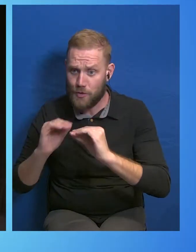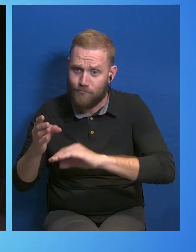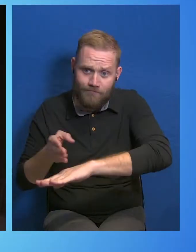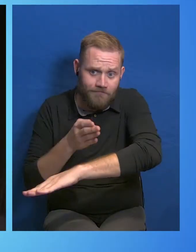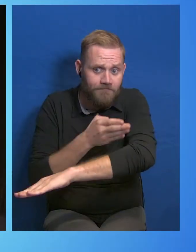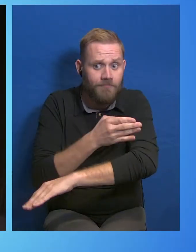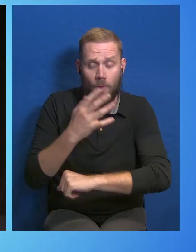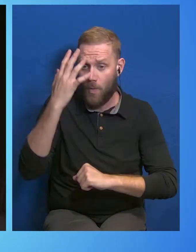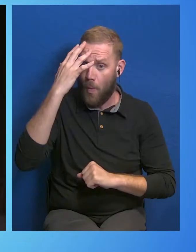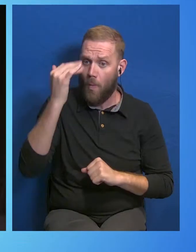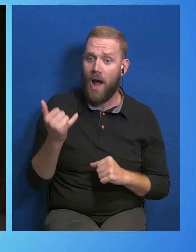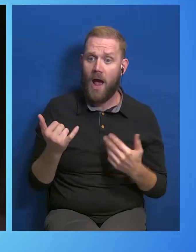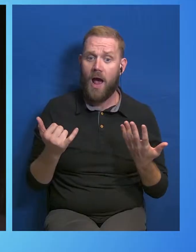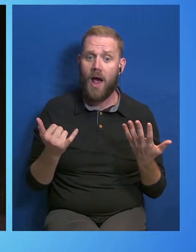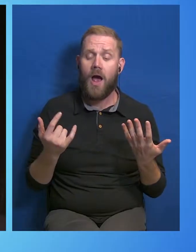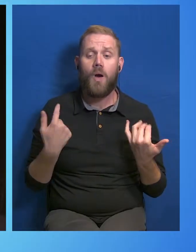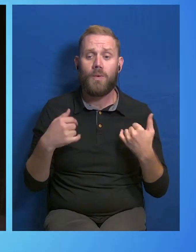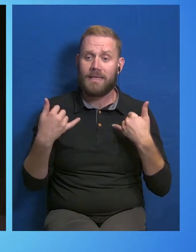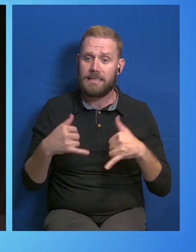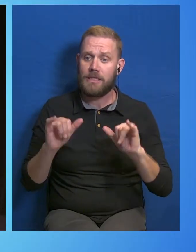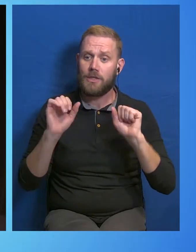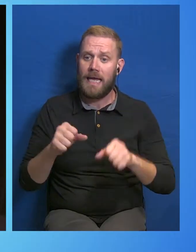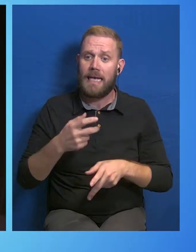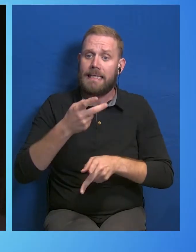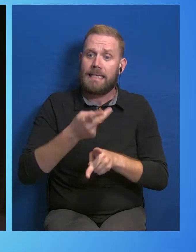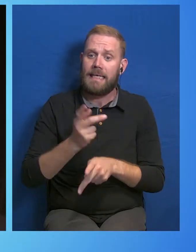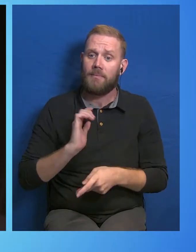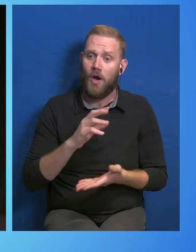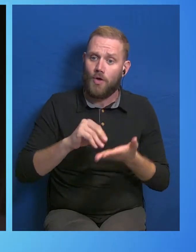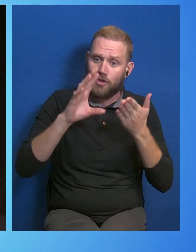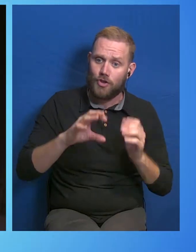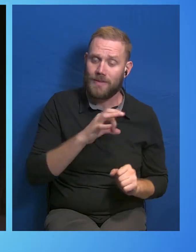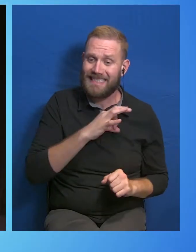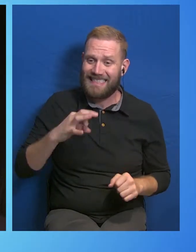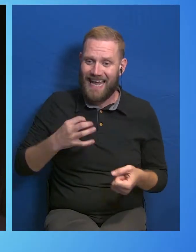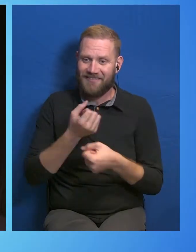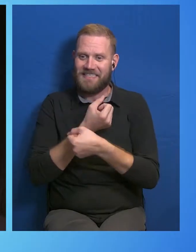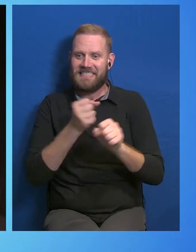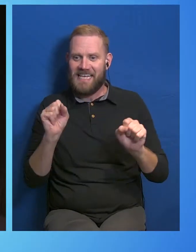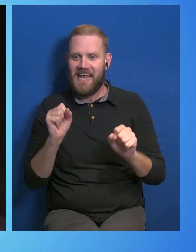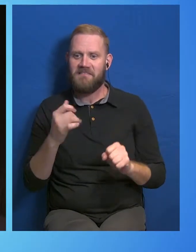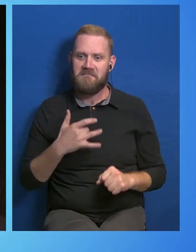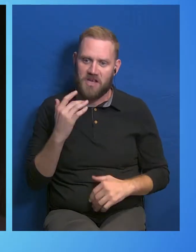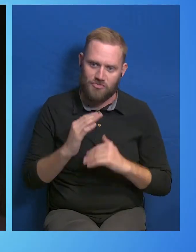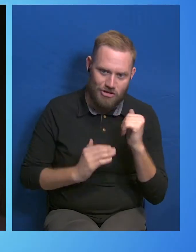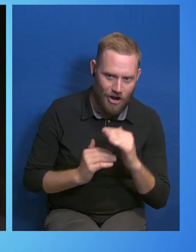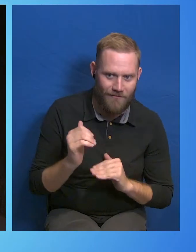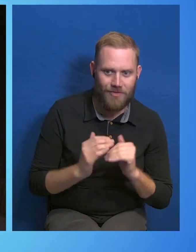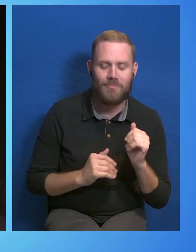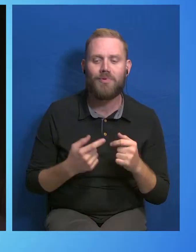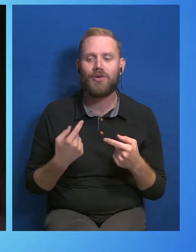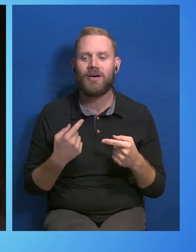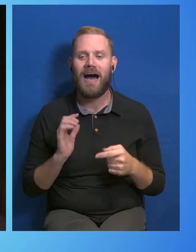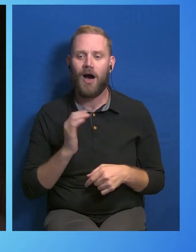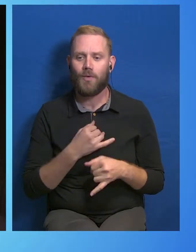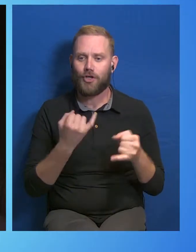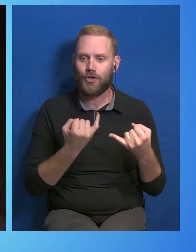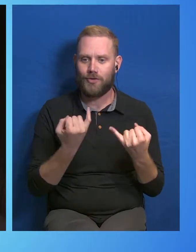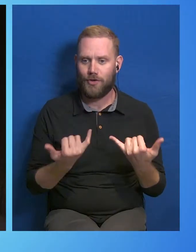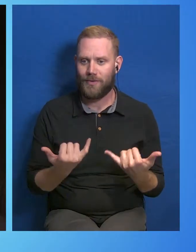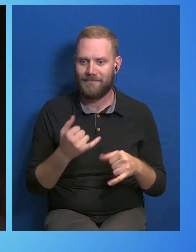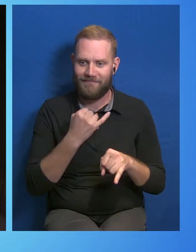so that we can keep our students and staff safe and comfortable in our current